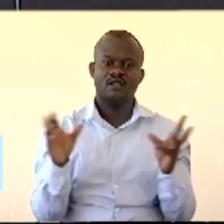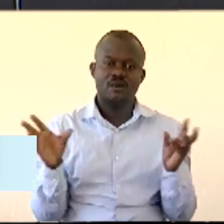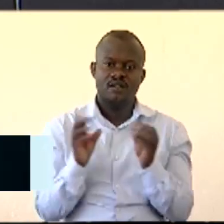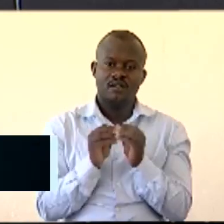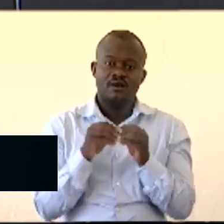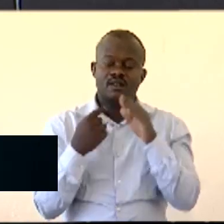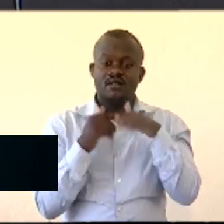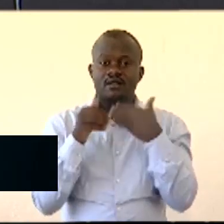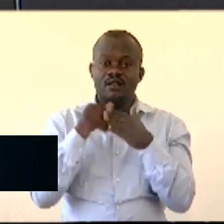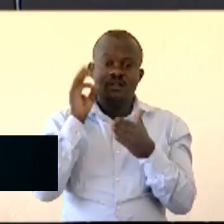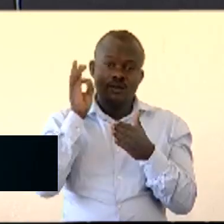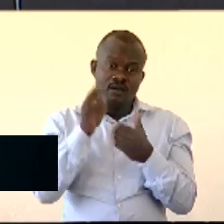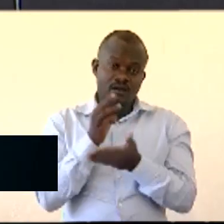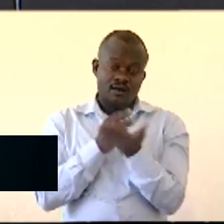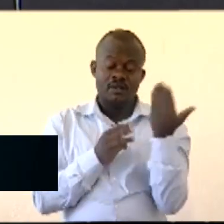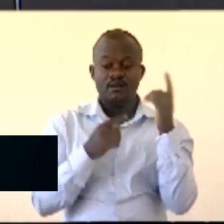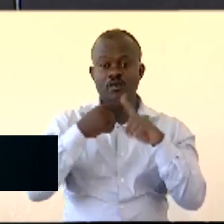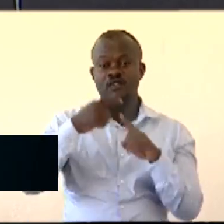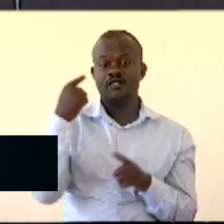they will carry positive 1.